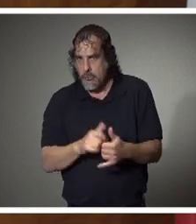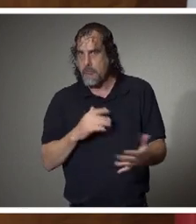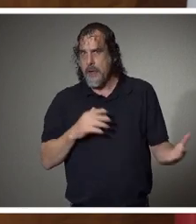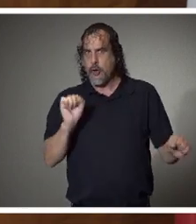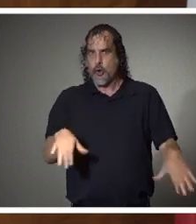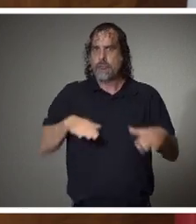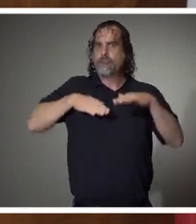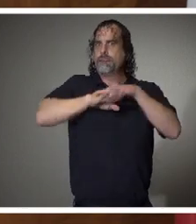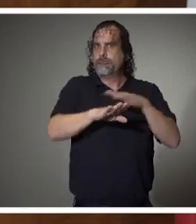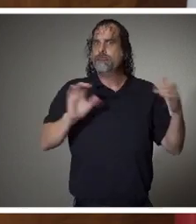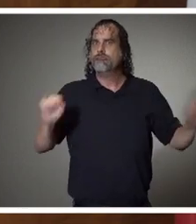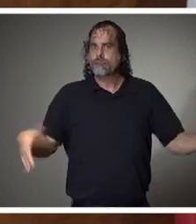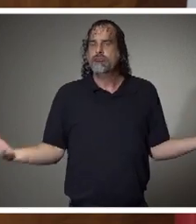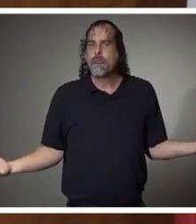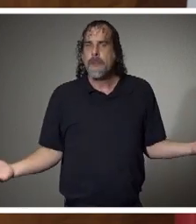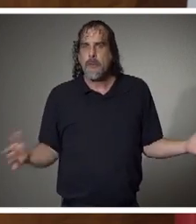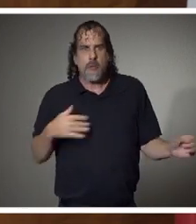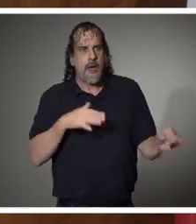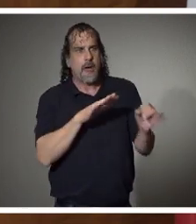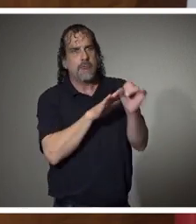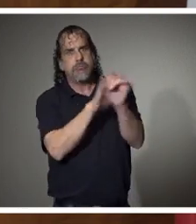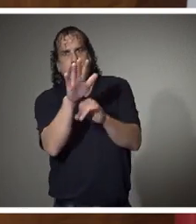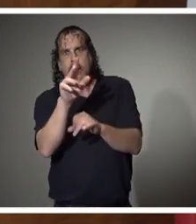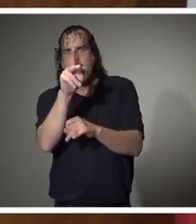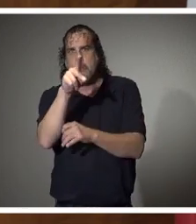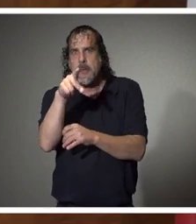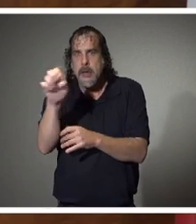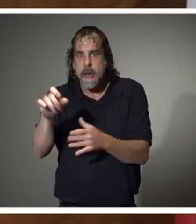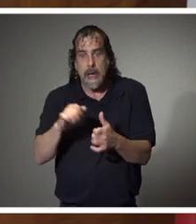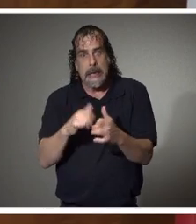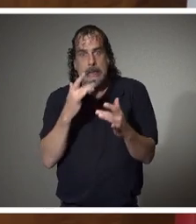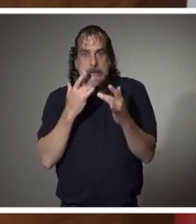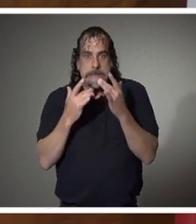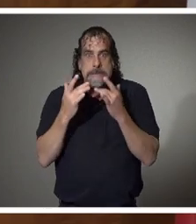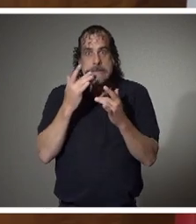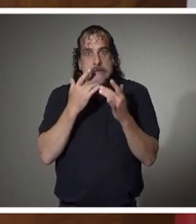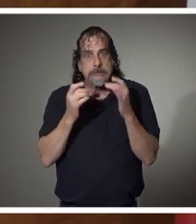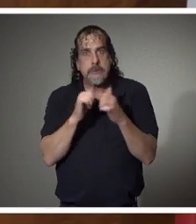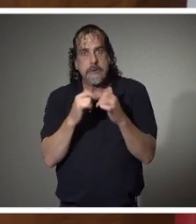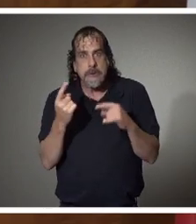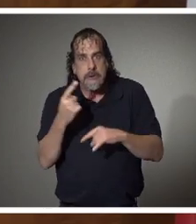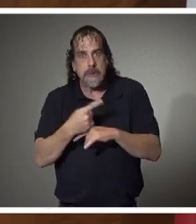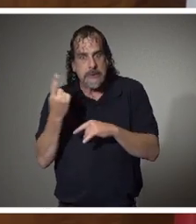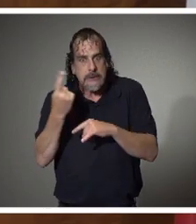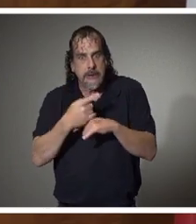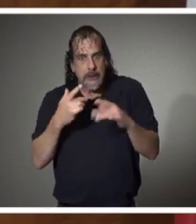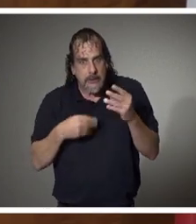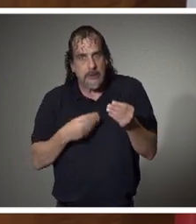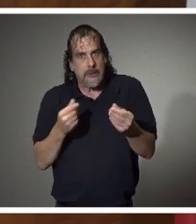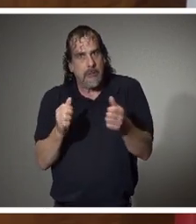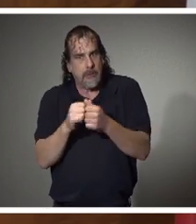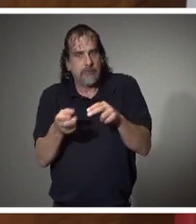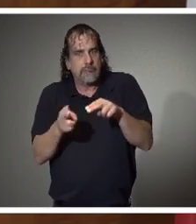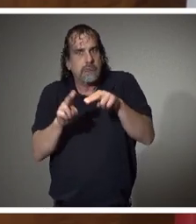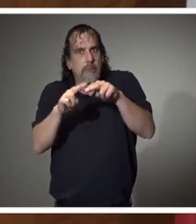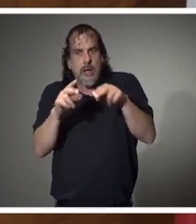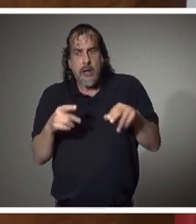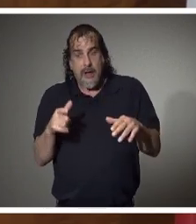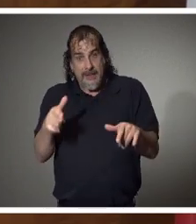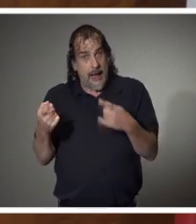care, that we had adequate PPE, although it was very tight day after day after day. We don't want to be in that position